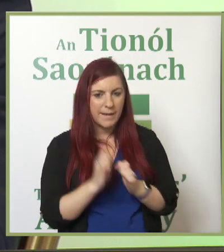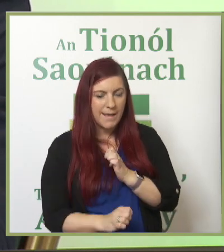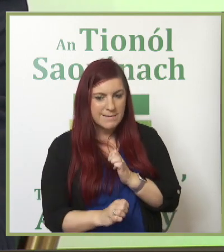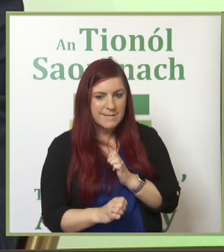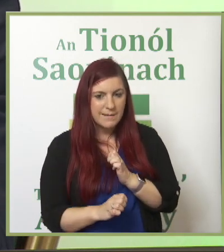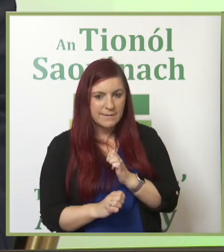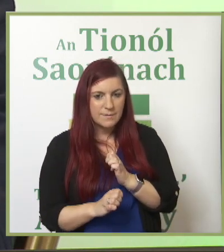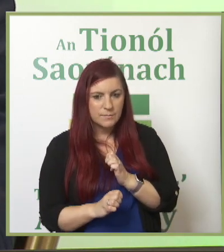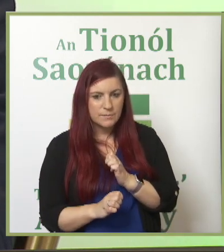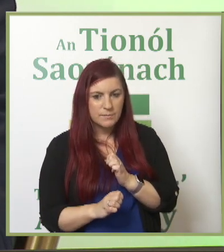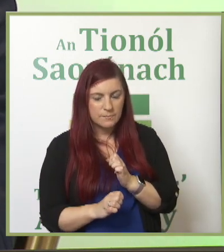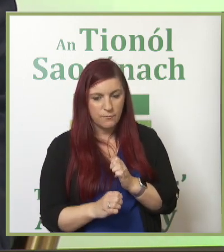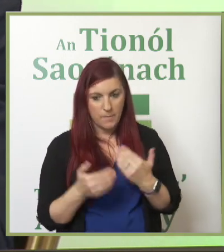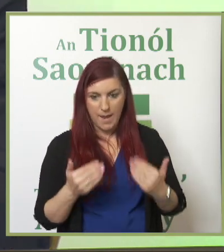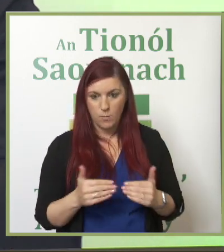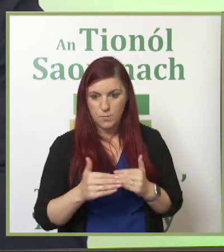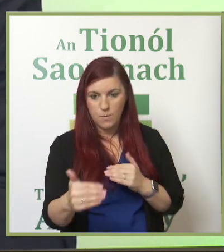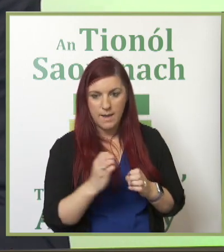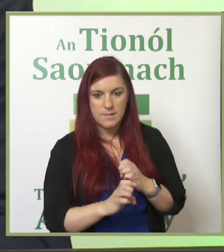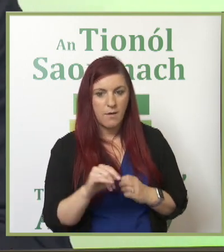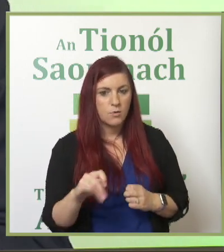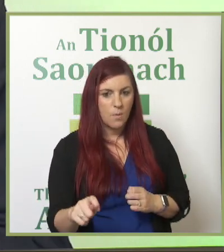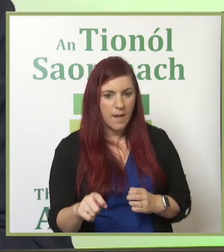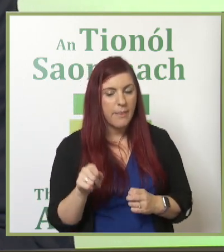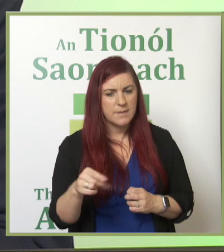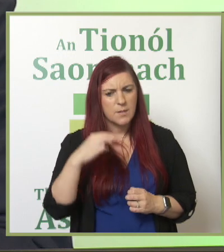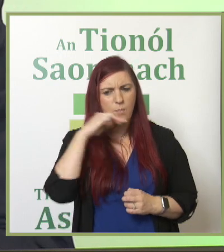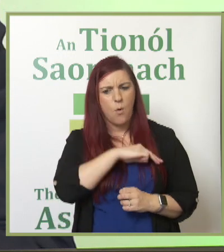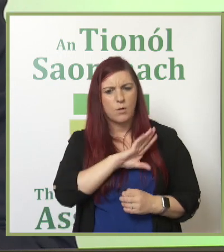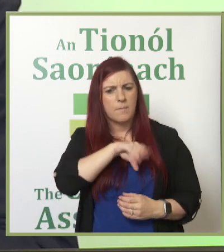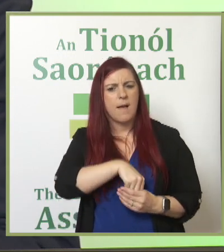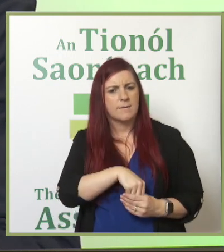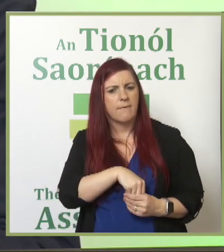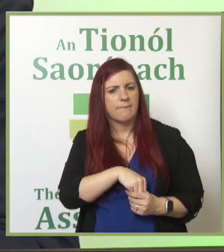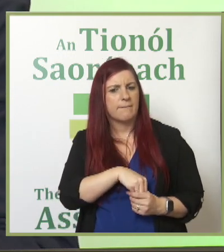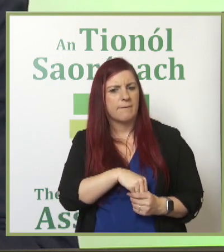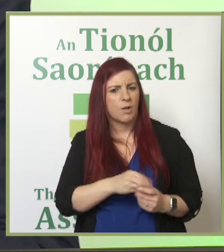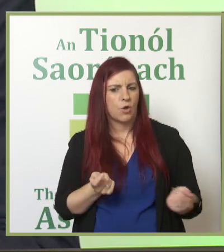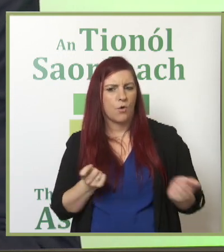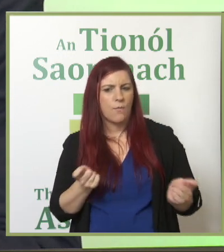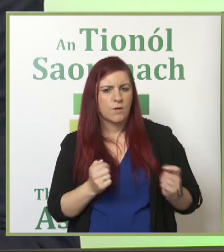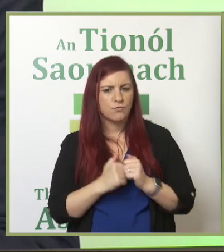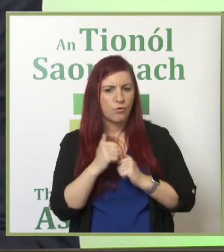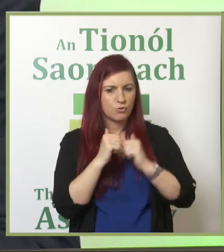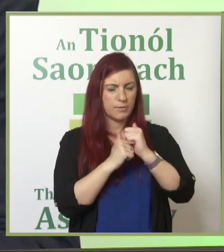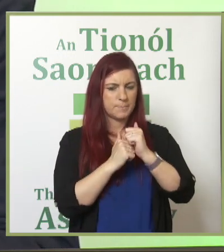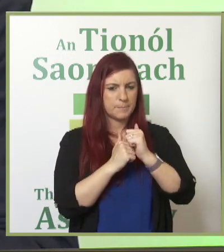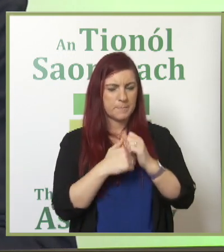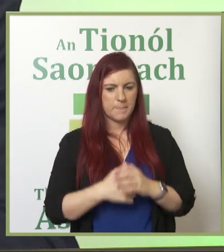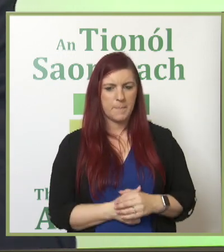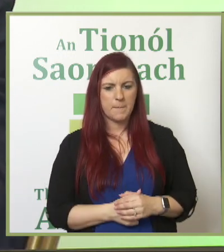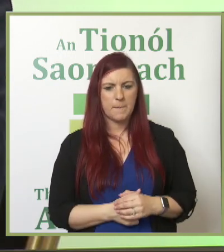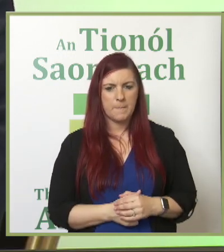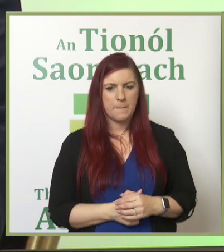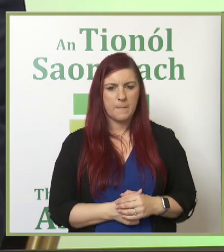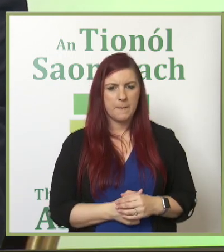taking place between now and the end of October. And it's a very important part of the governance structure. So we don't need